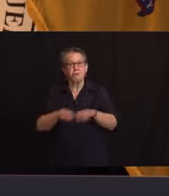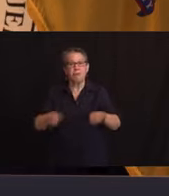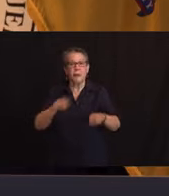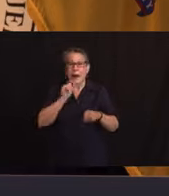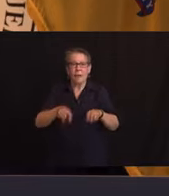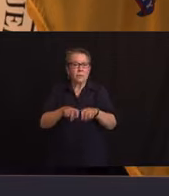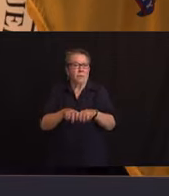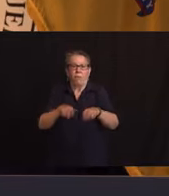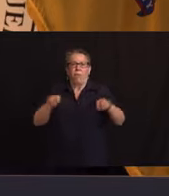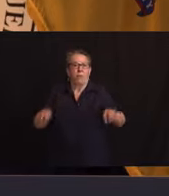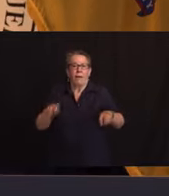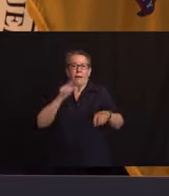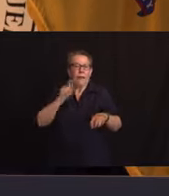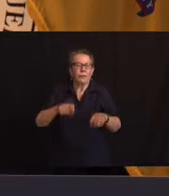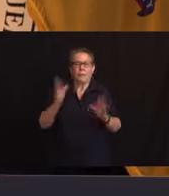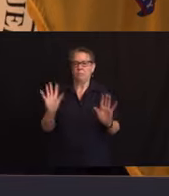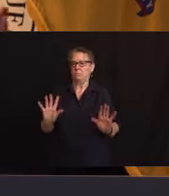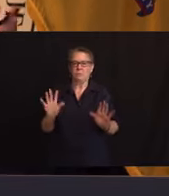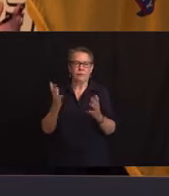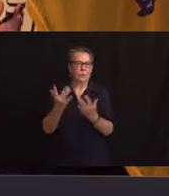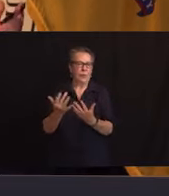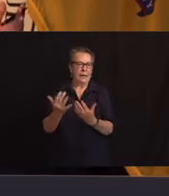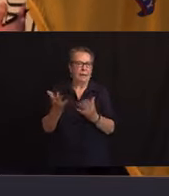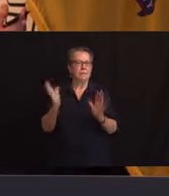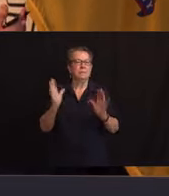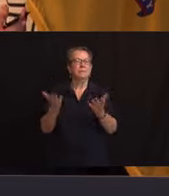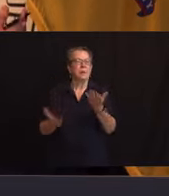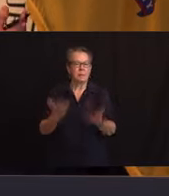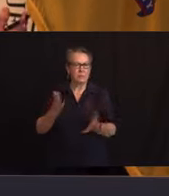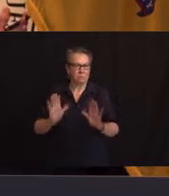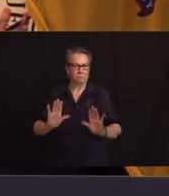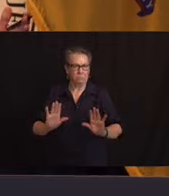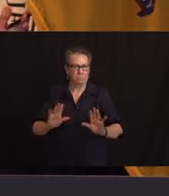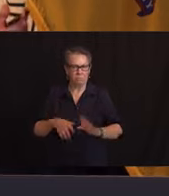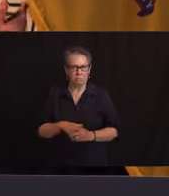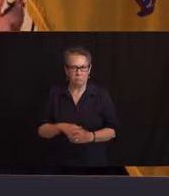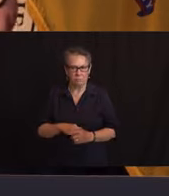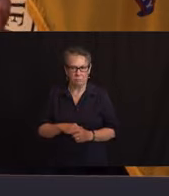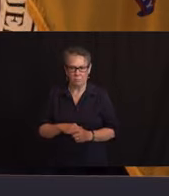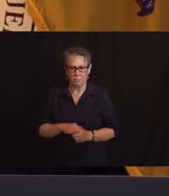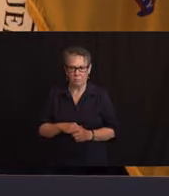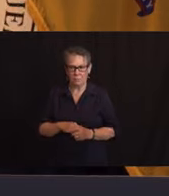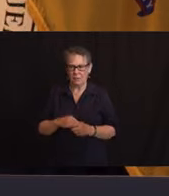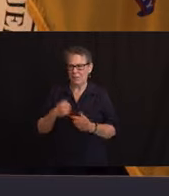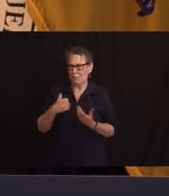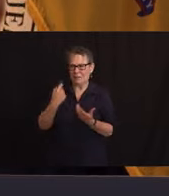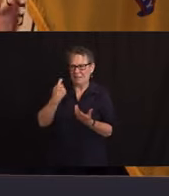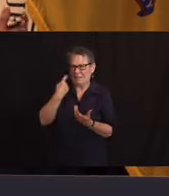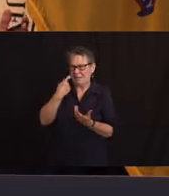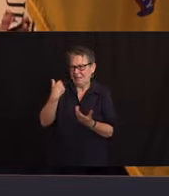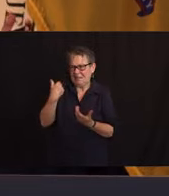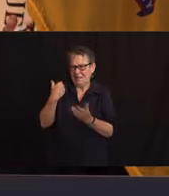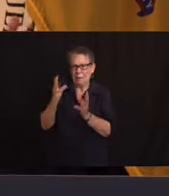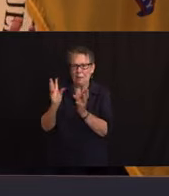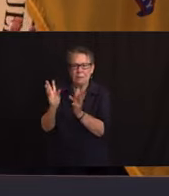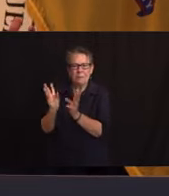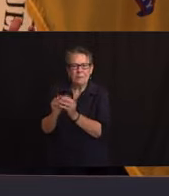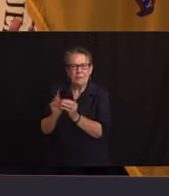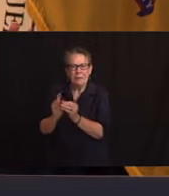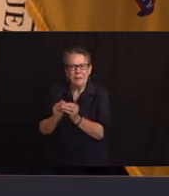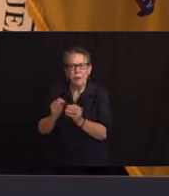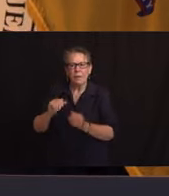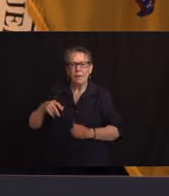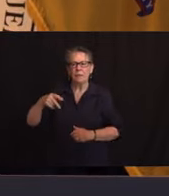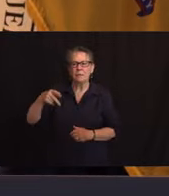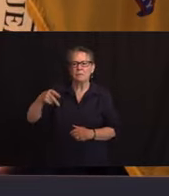the key part. Edna Mahan, I literally had a meeting shortly before coming over here. I know PSE&G has been on site